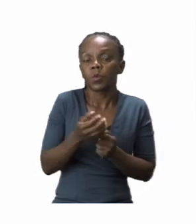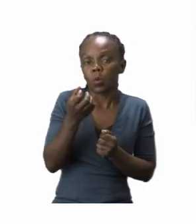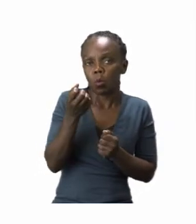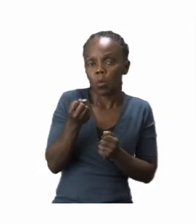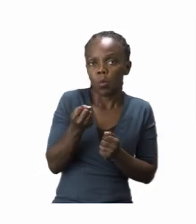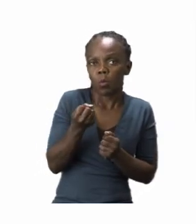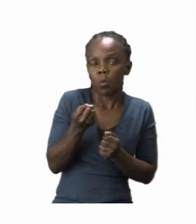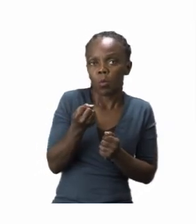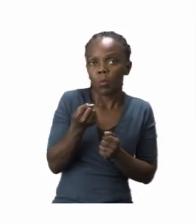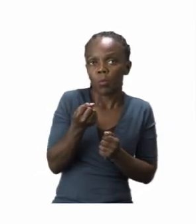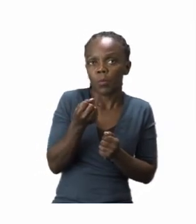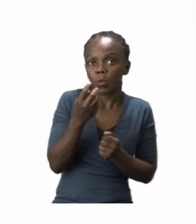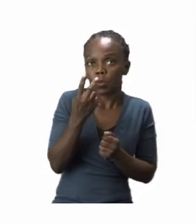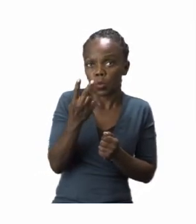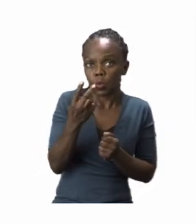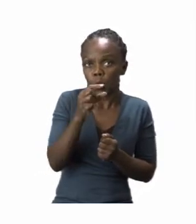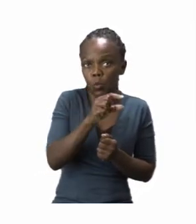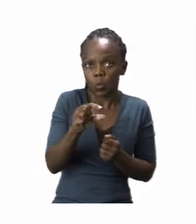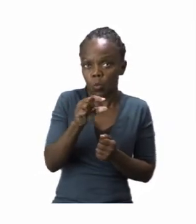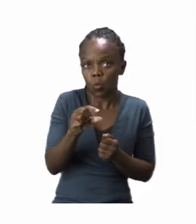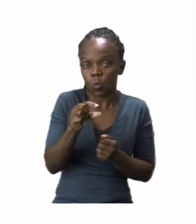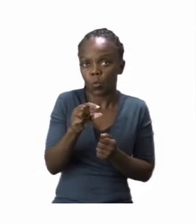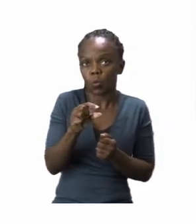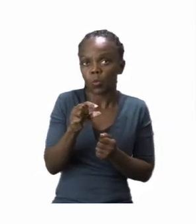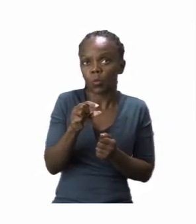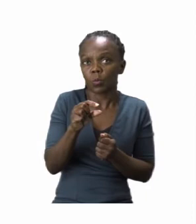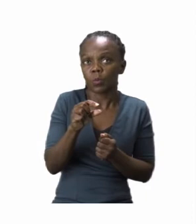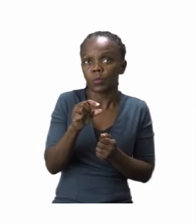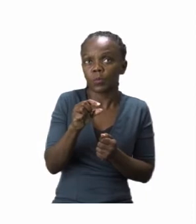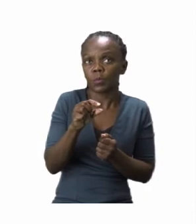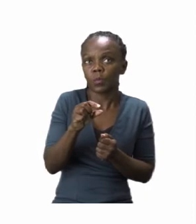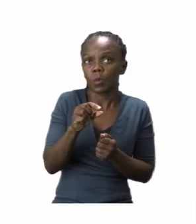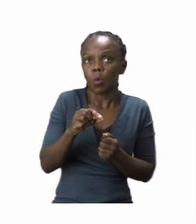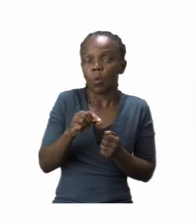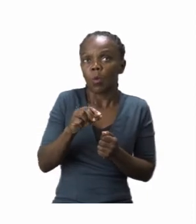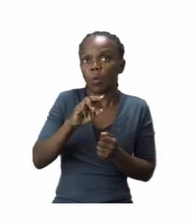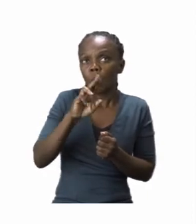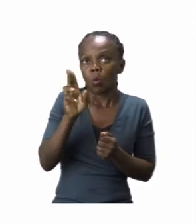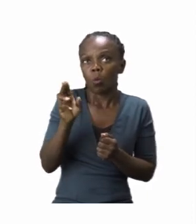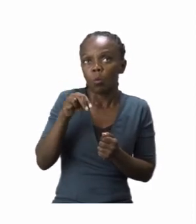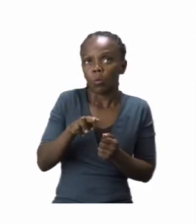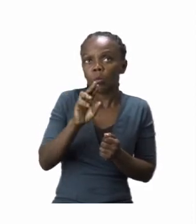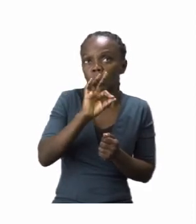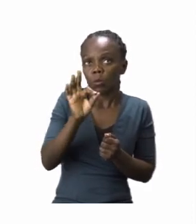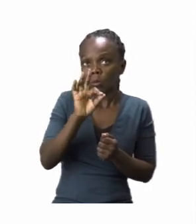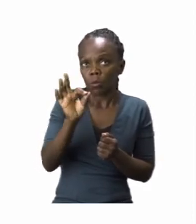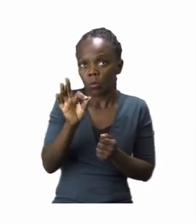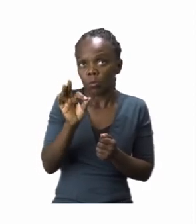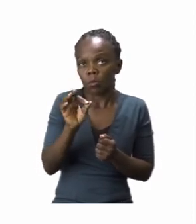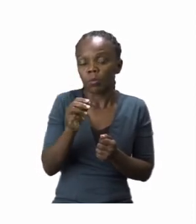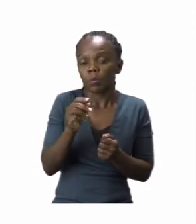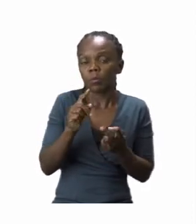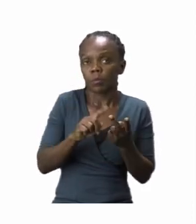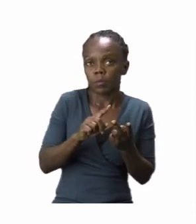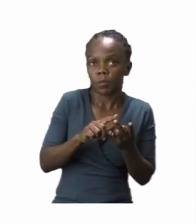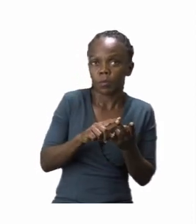and build. Let's try and use the word build for the first sentence. Now let's